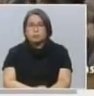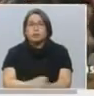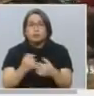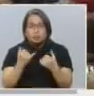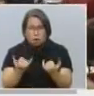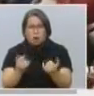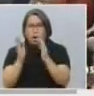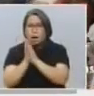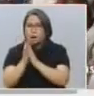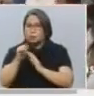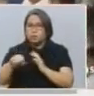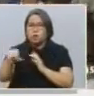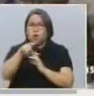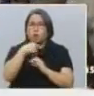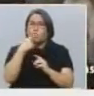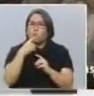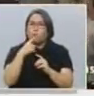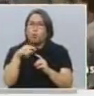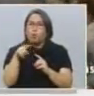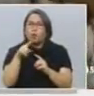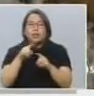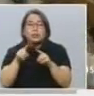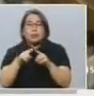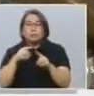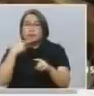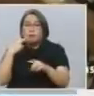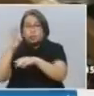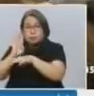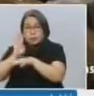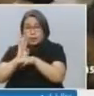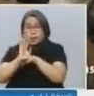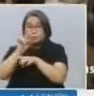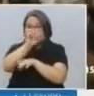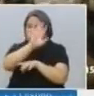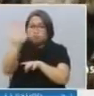I now ask all the rice hoarders, cartels, and their protectors.